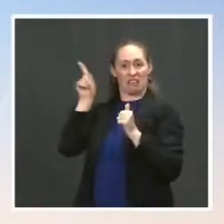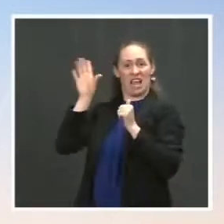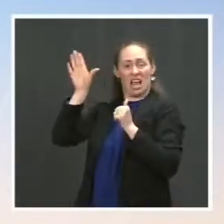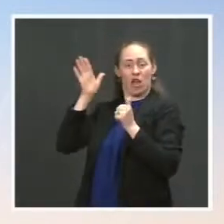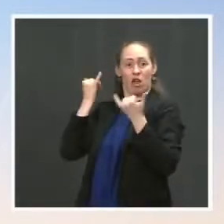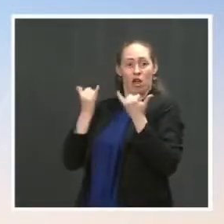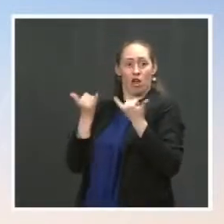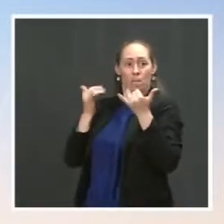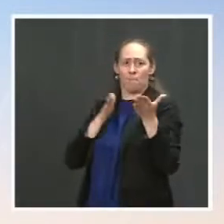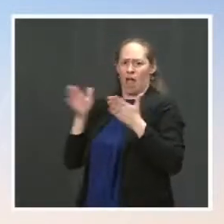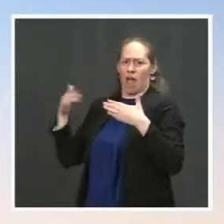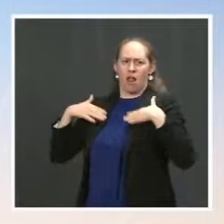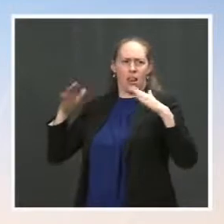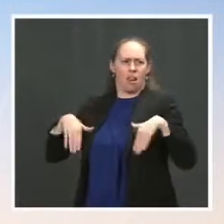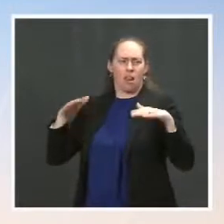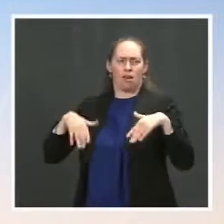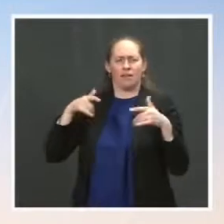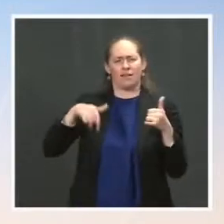legislative process.